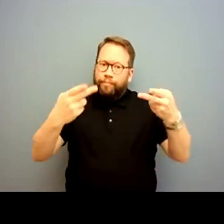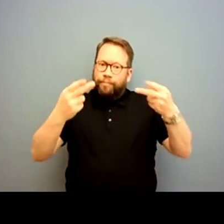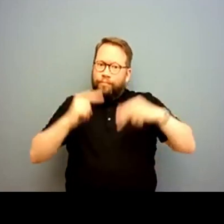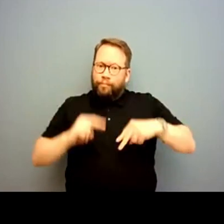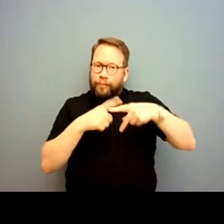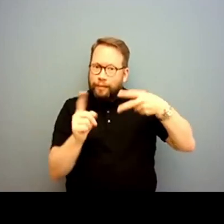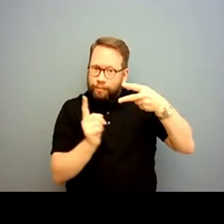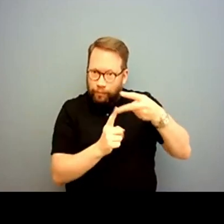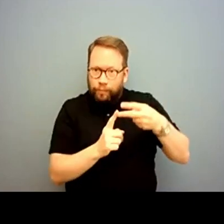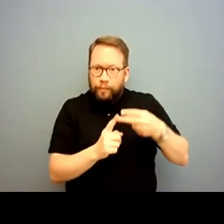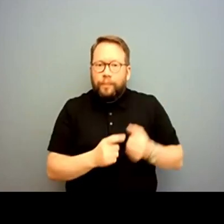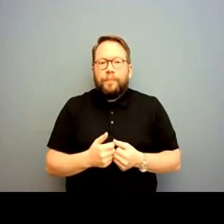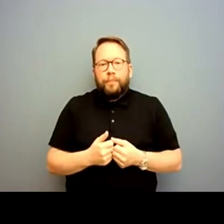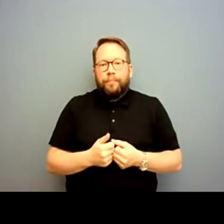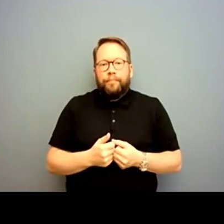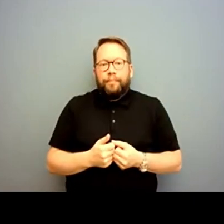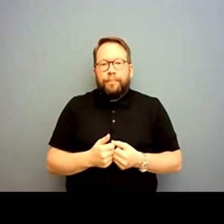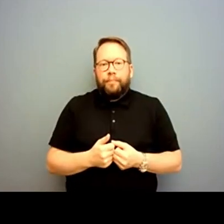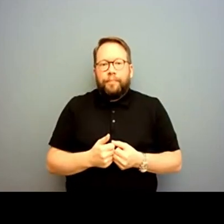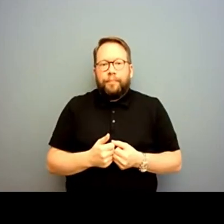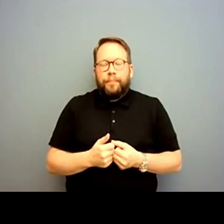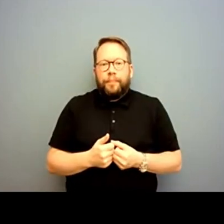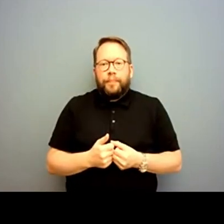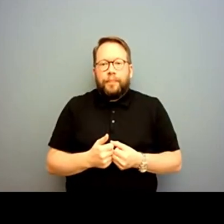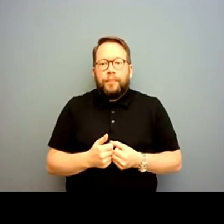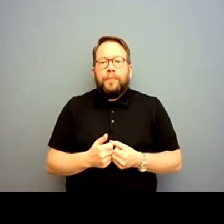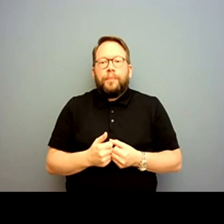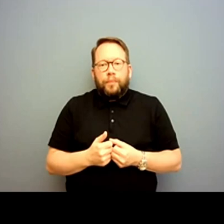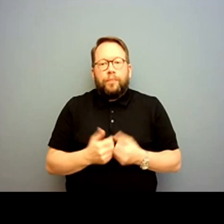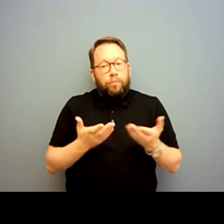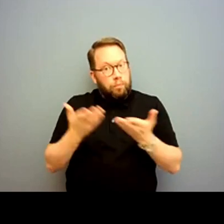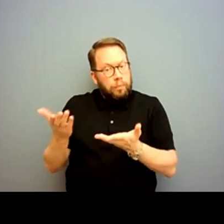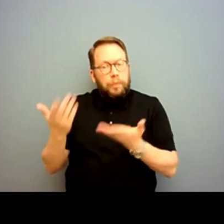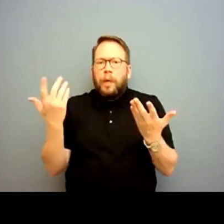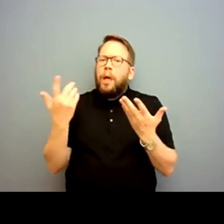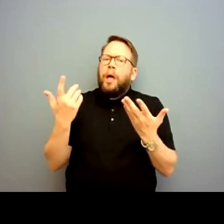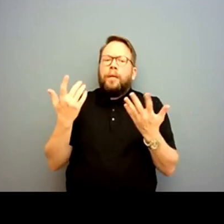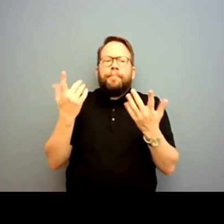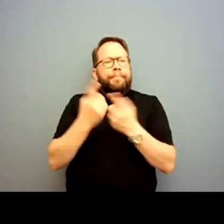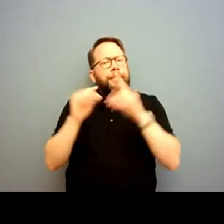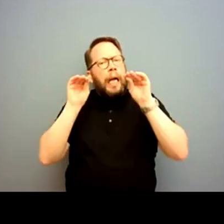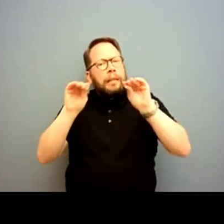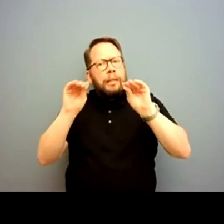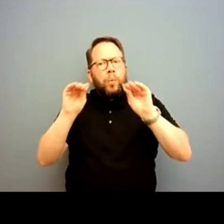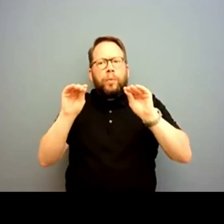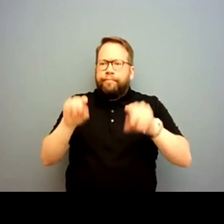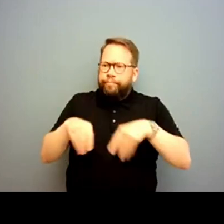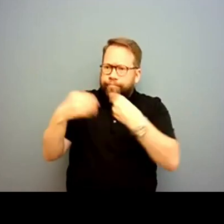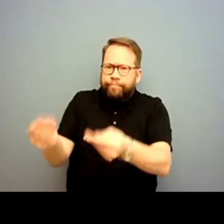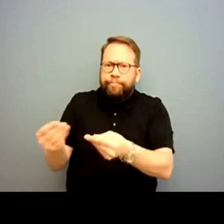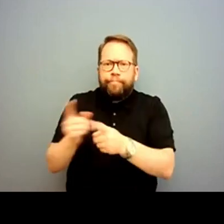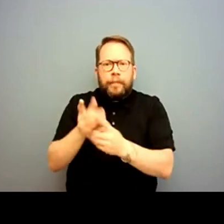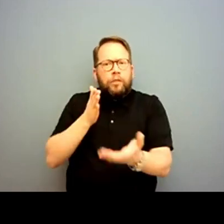more, I think, and get the opportunity to learn more about how the rights of persons with disability,